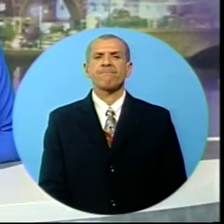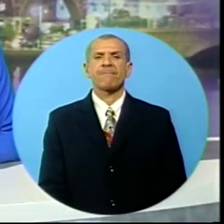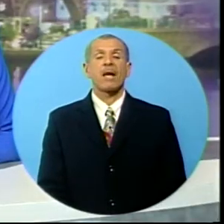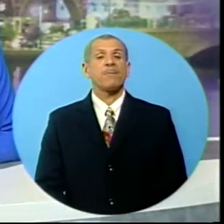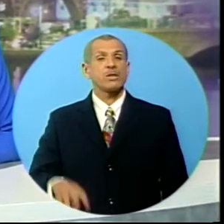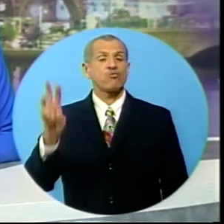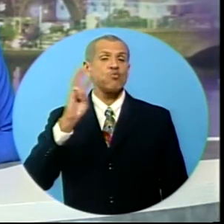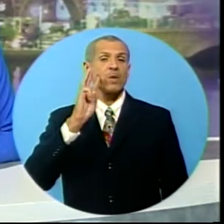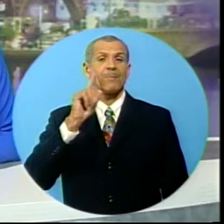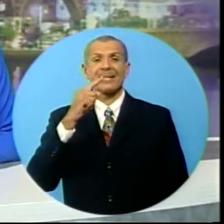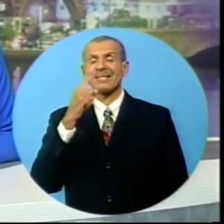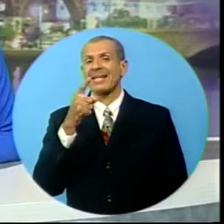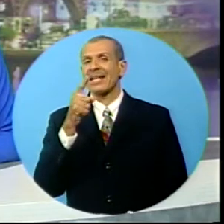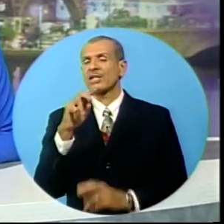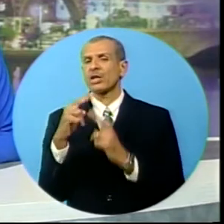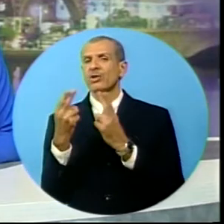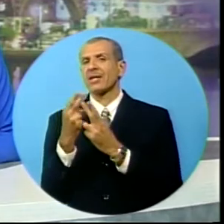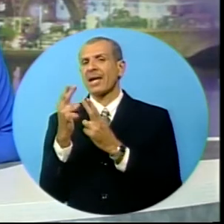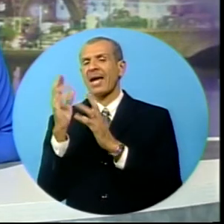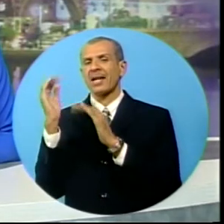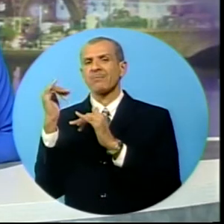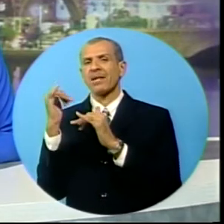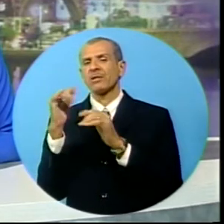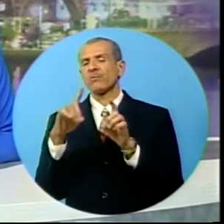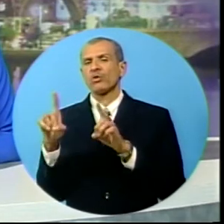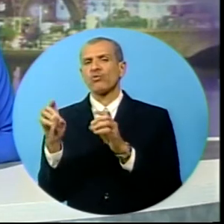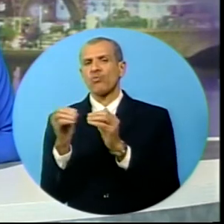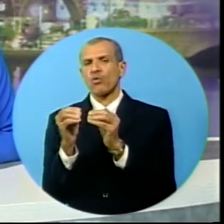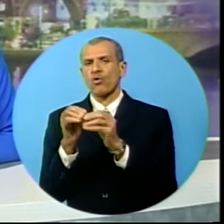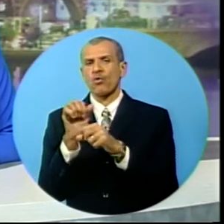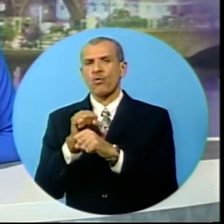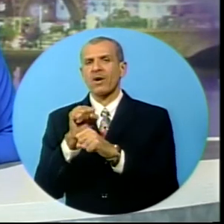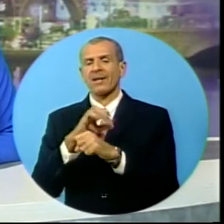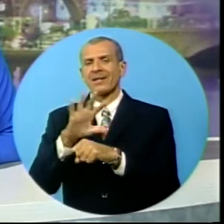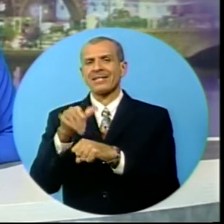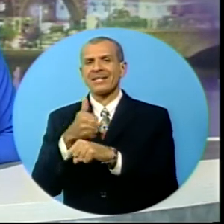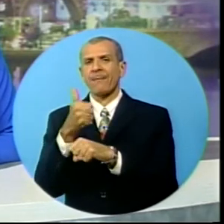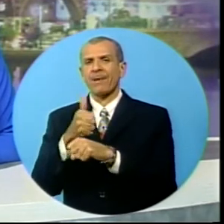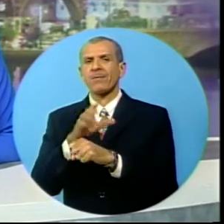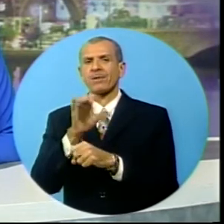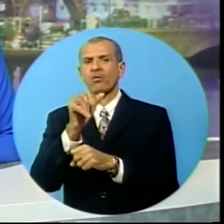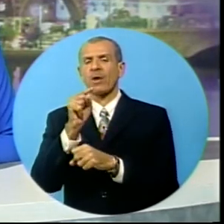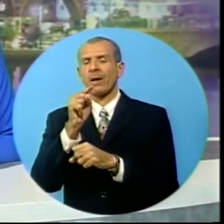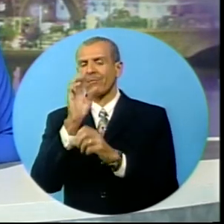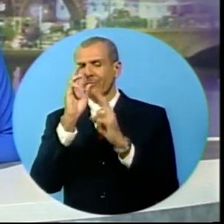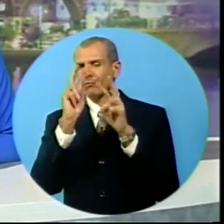Ms. Willoughby says the unit expects to undertake more work through the recently set up Crime Observatory.